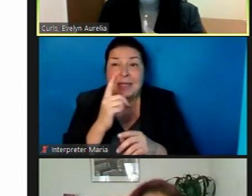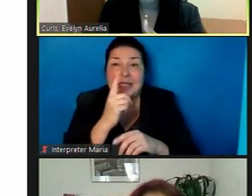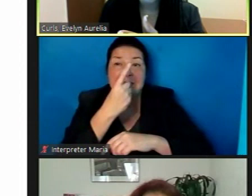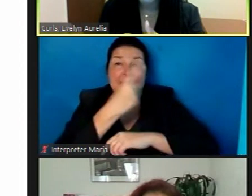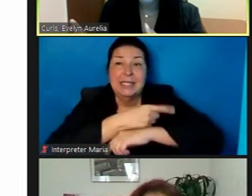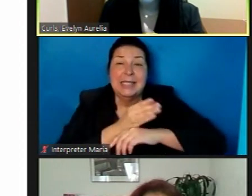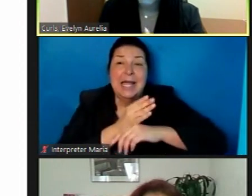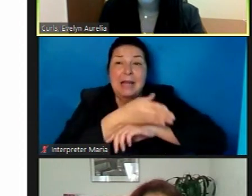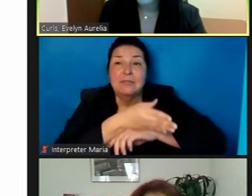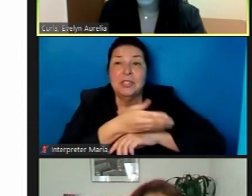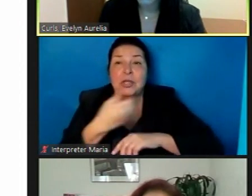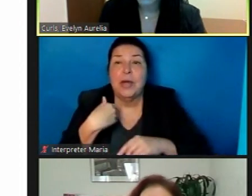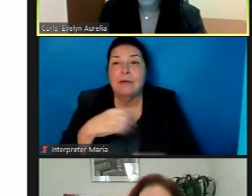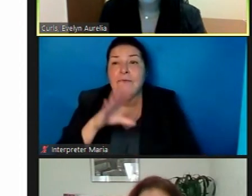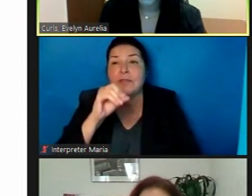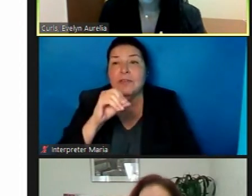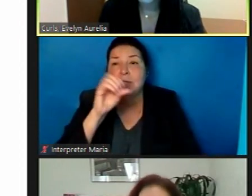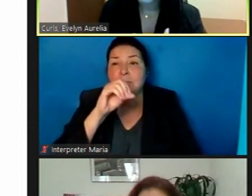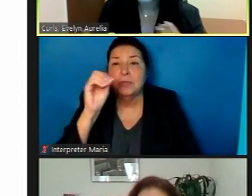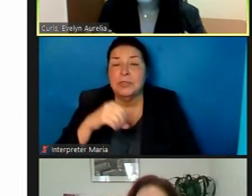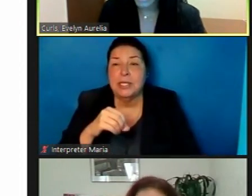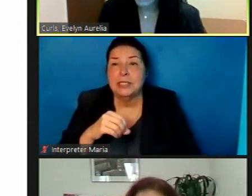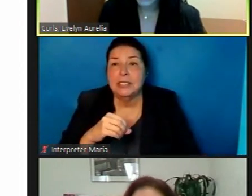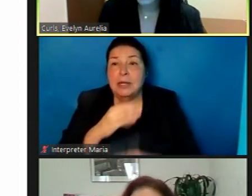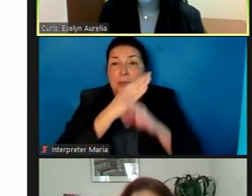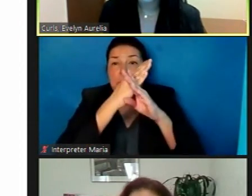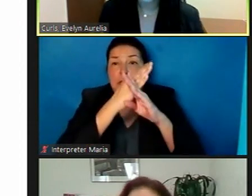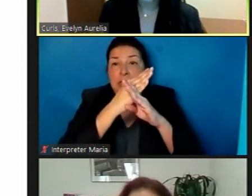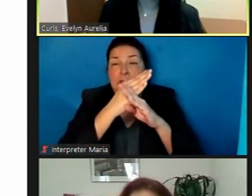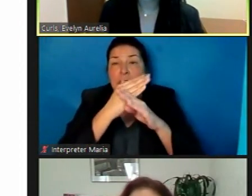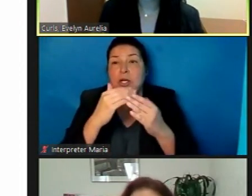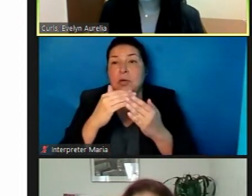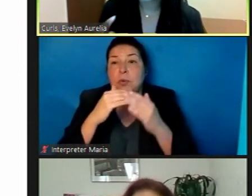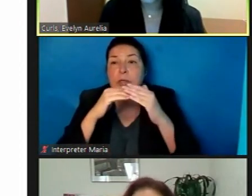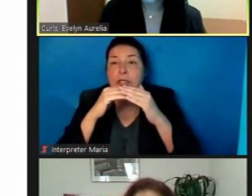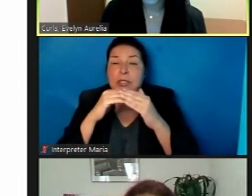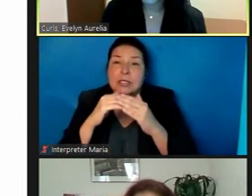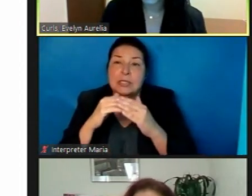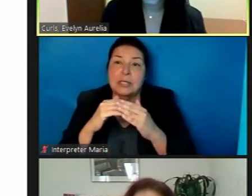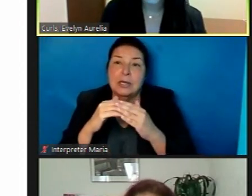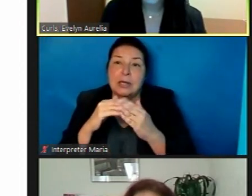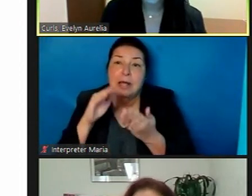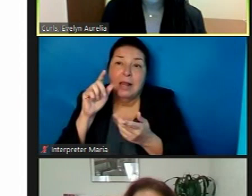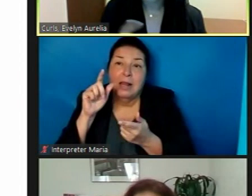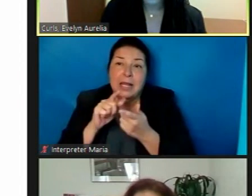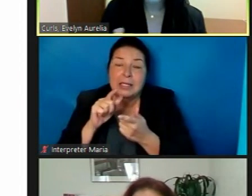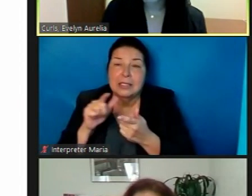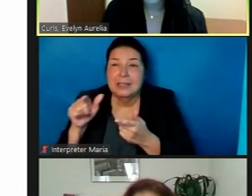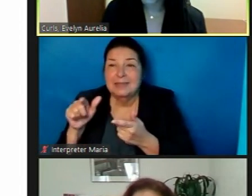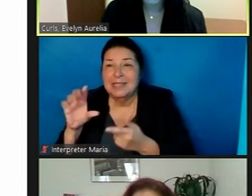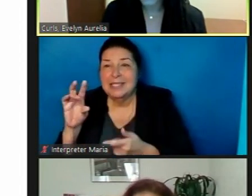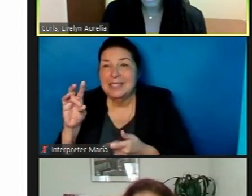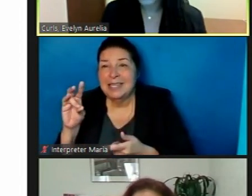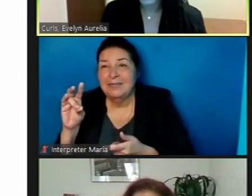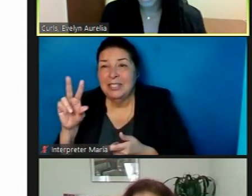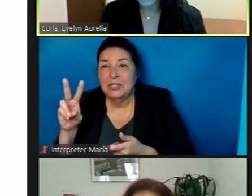you'd have maybe 50% immunity, which is less than the 72% with the 1 Johnson & Johnson. Pfizer and Moderna were not designed